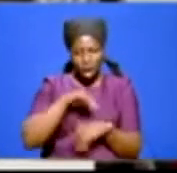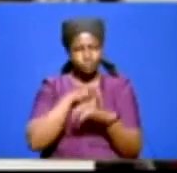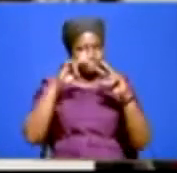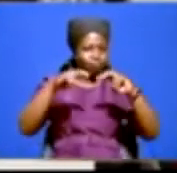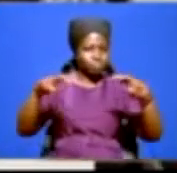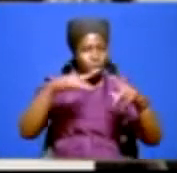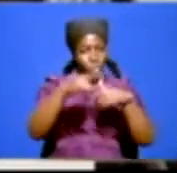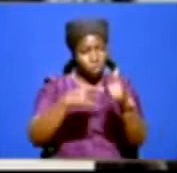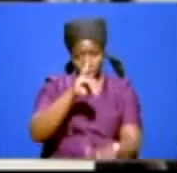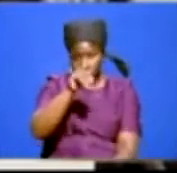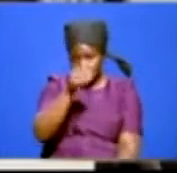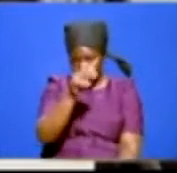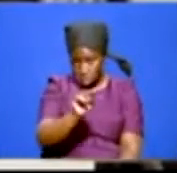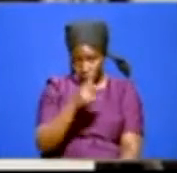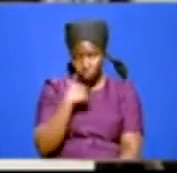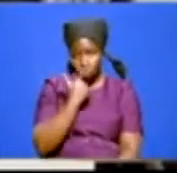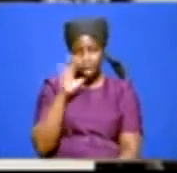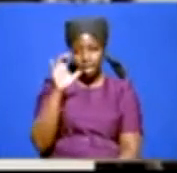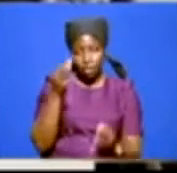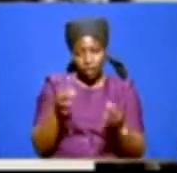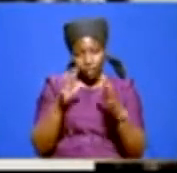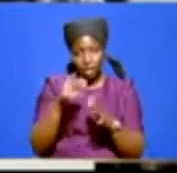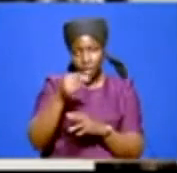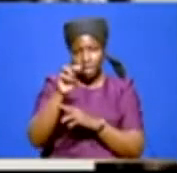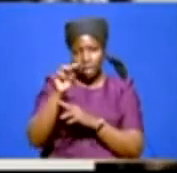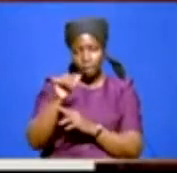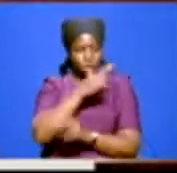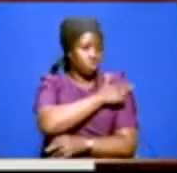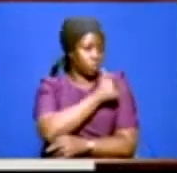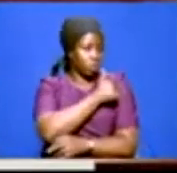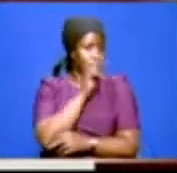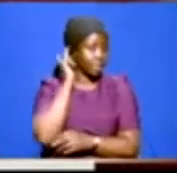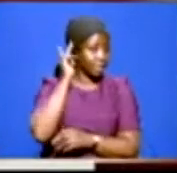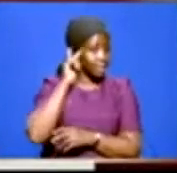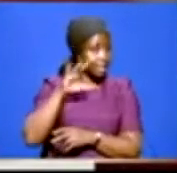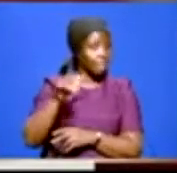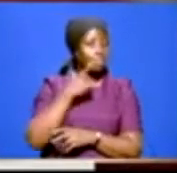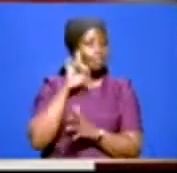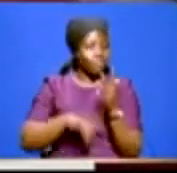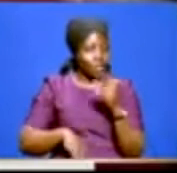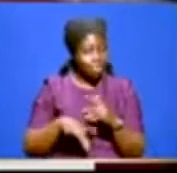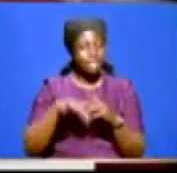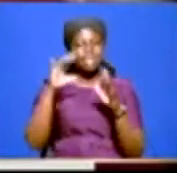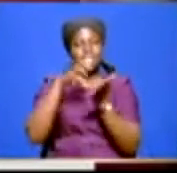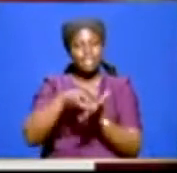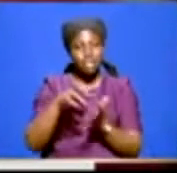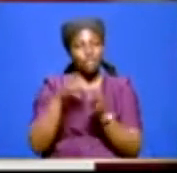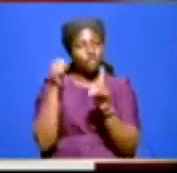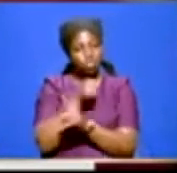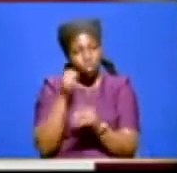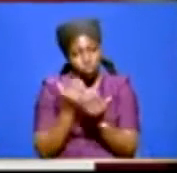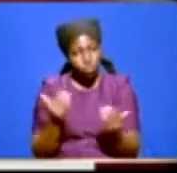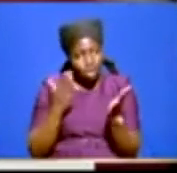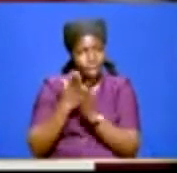John Kennedy, a clinical officer at Hema Hospital in Kisii County, noted cases of violation of children's rights by